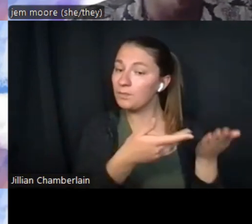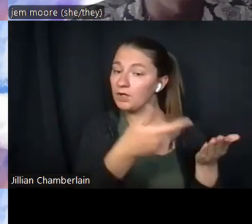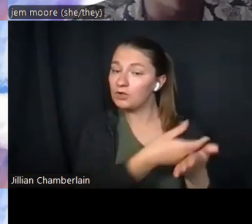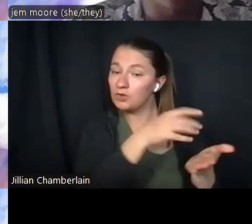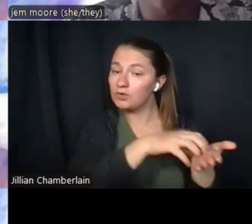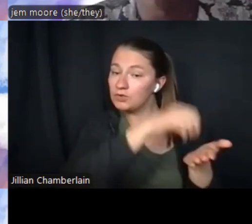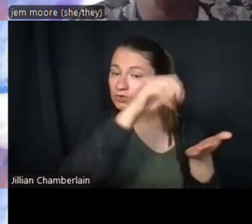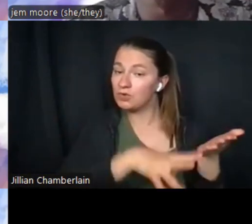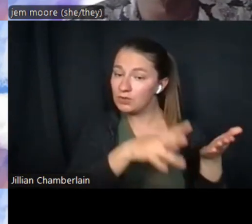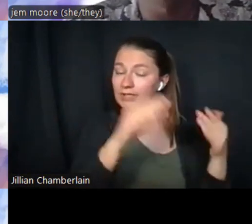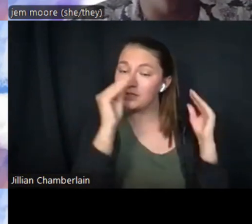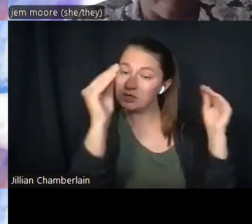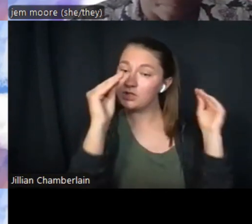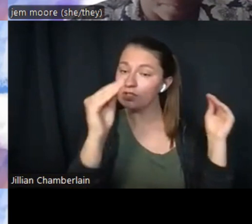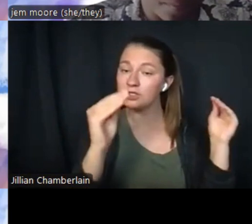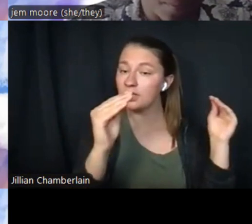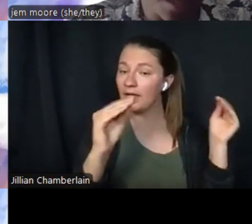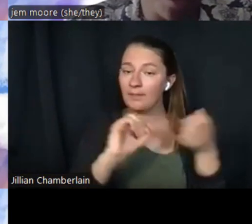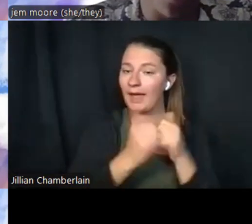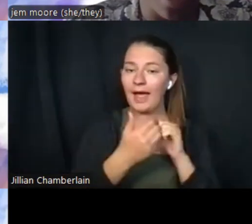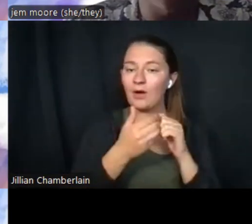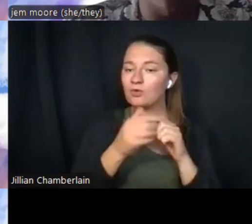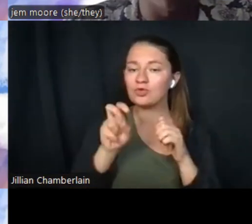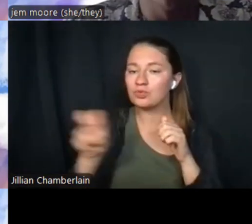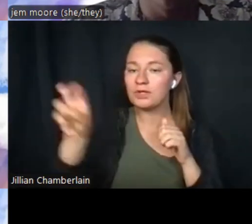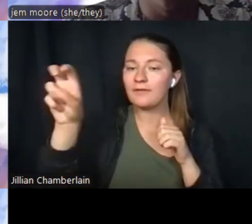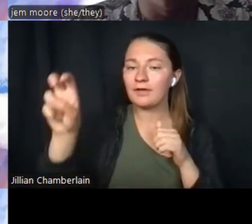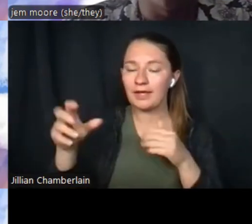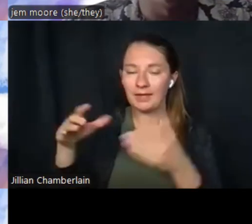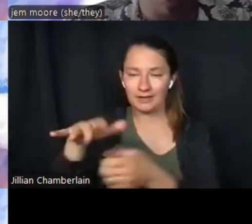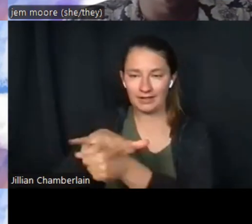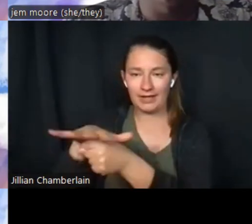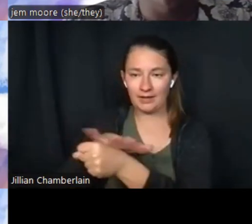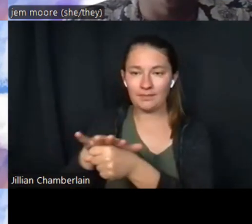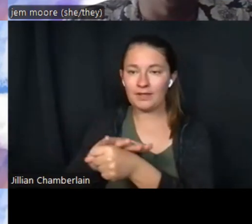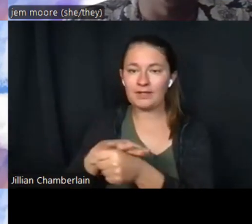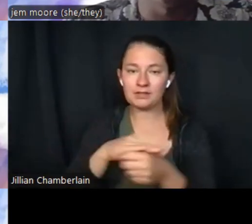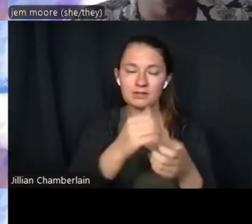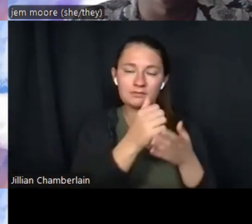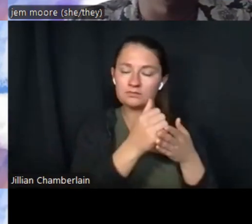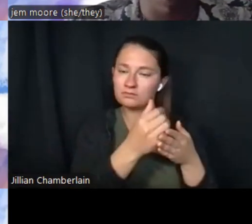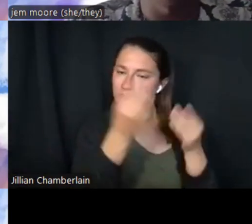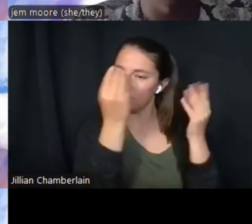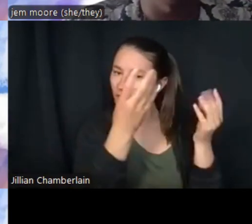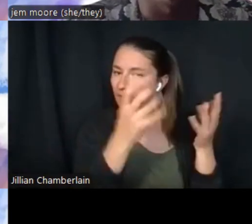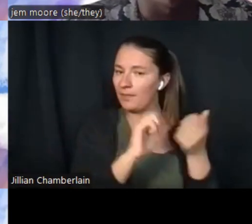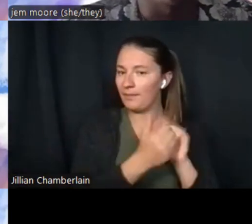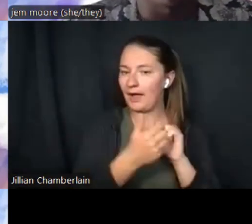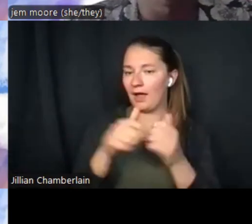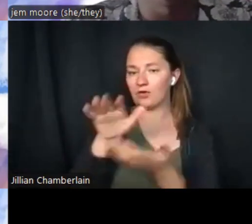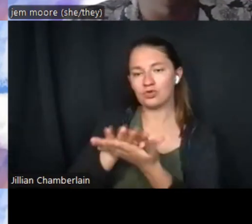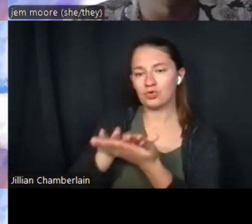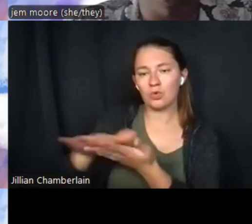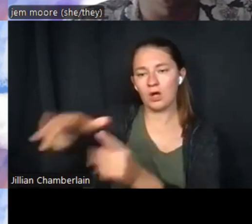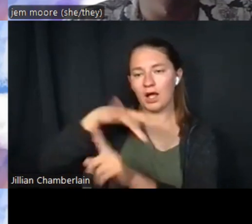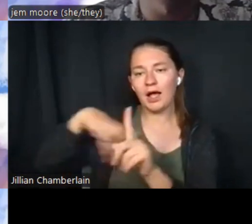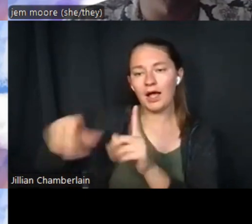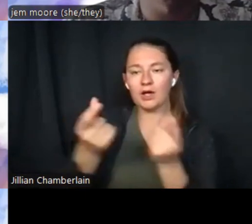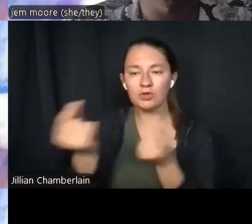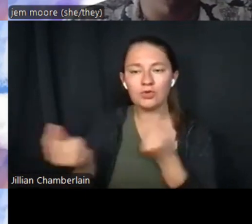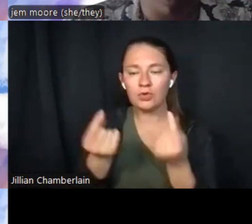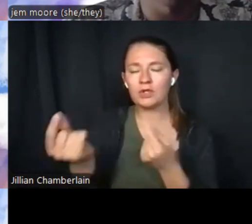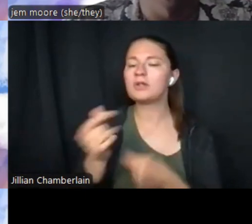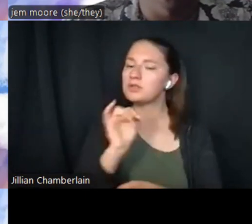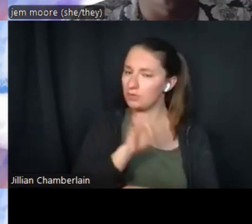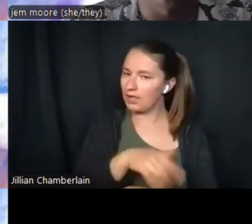to navigate campus and do life. So it kind of was a step in the right direction. And I